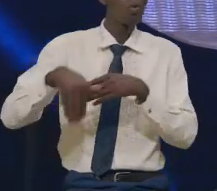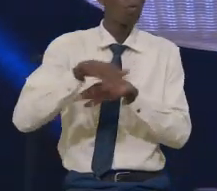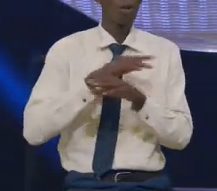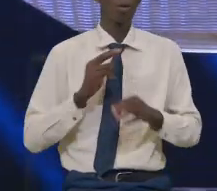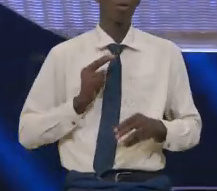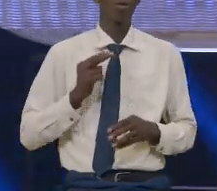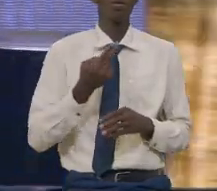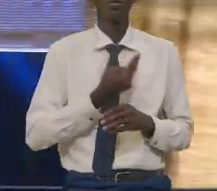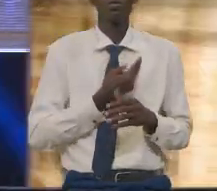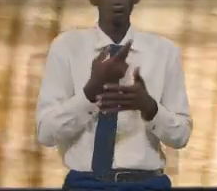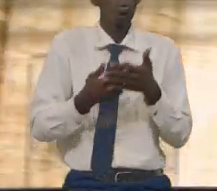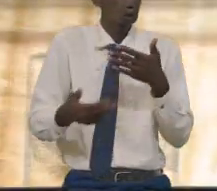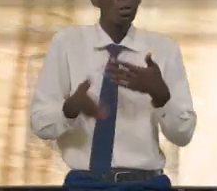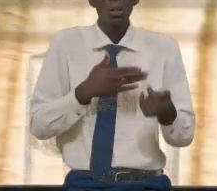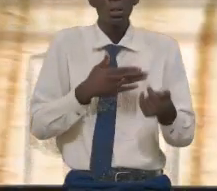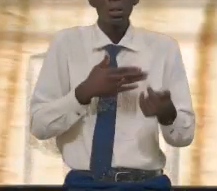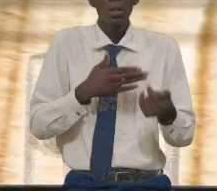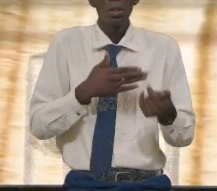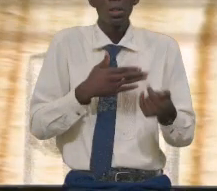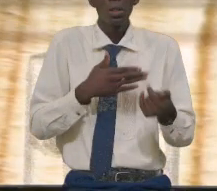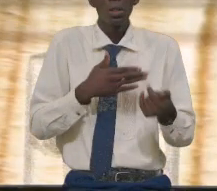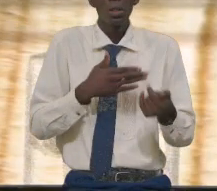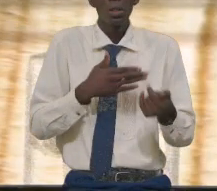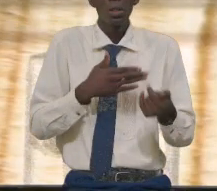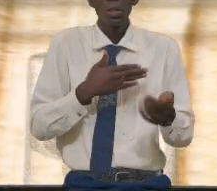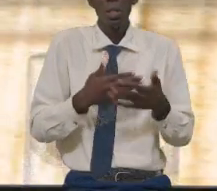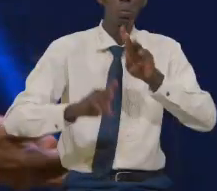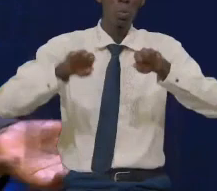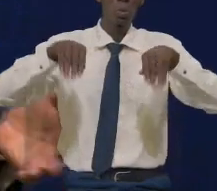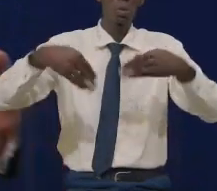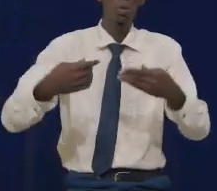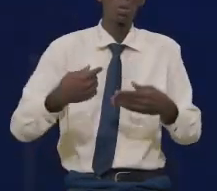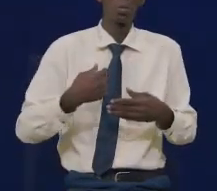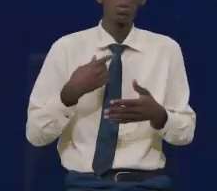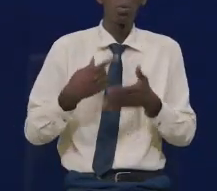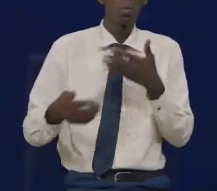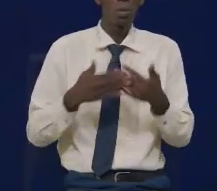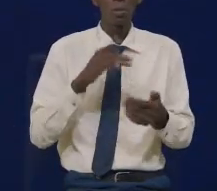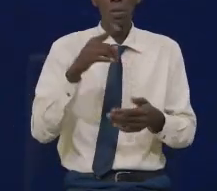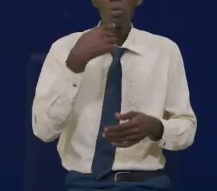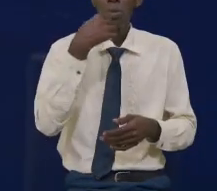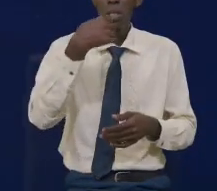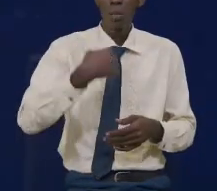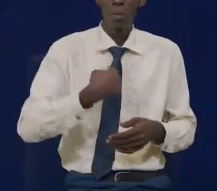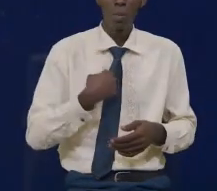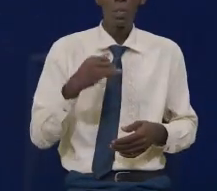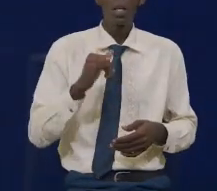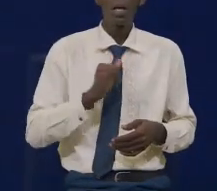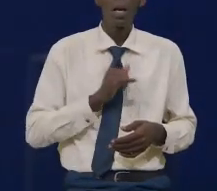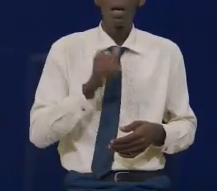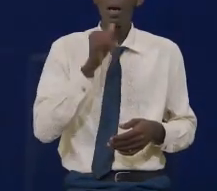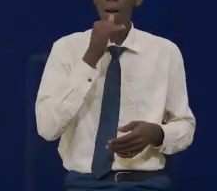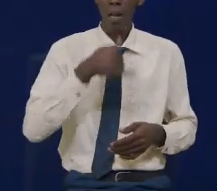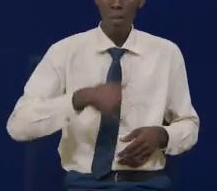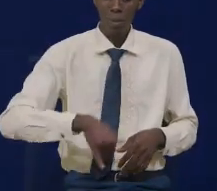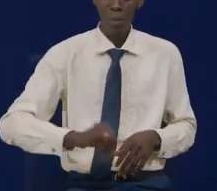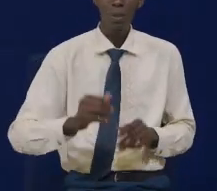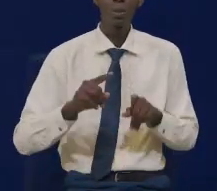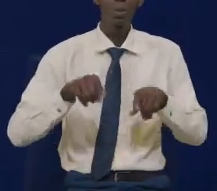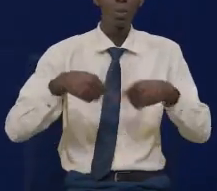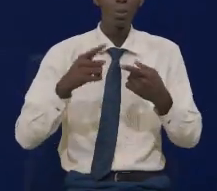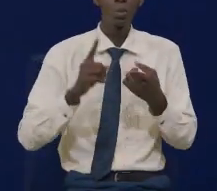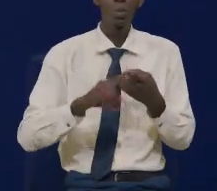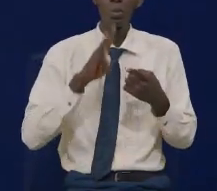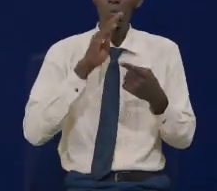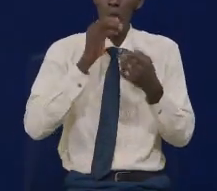us. Whatever privilege you give me, whatever thing you tell me, I am still going to be